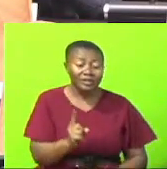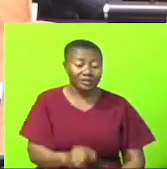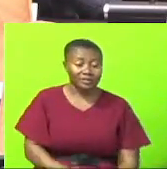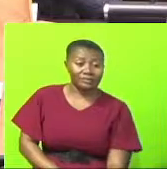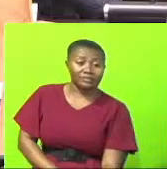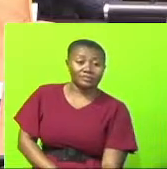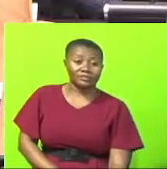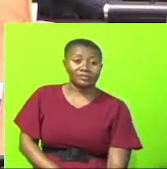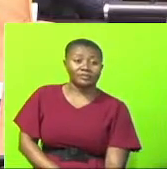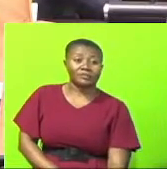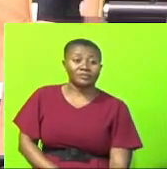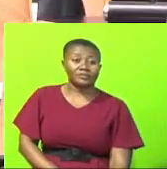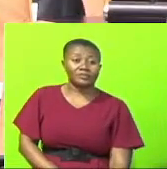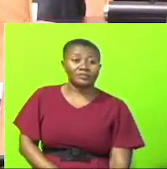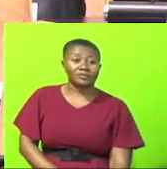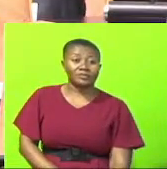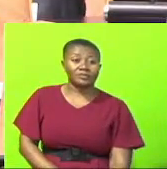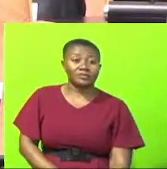Common sense.